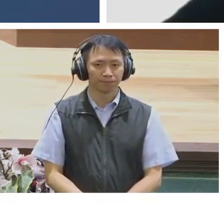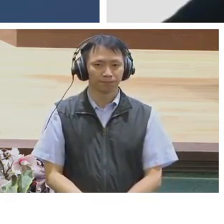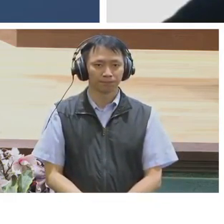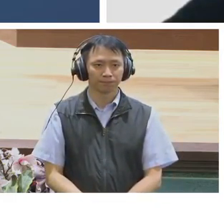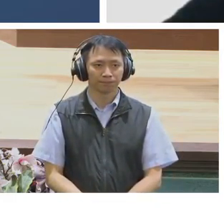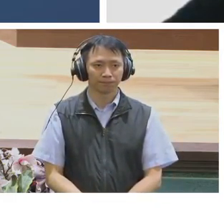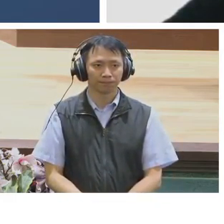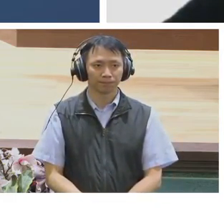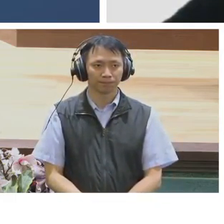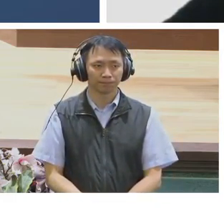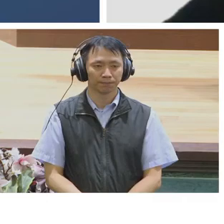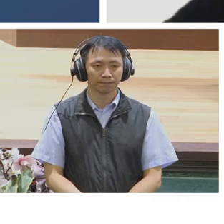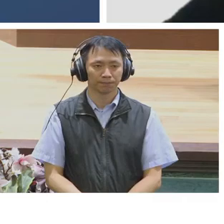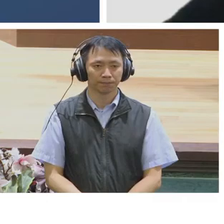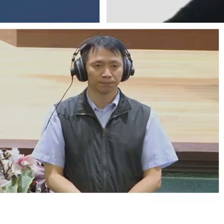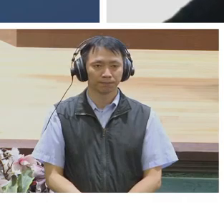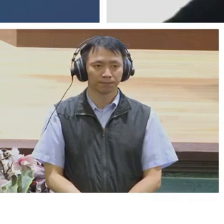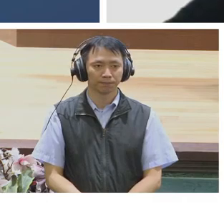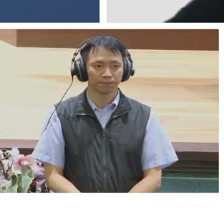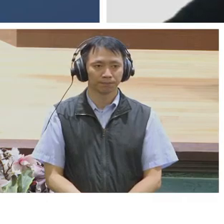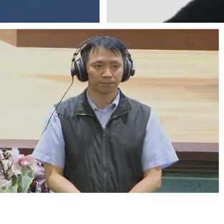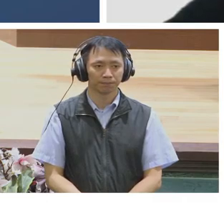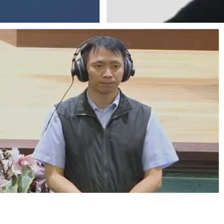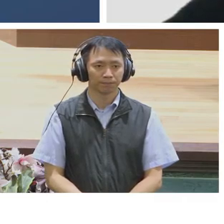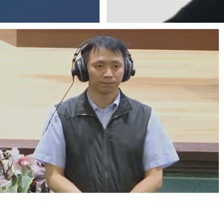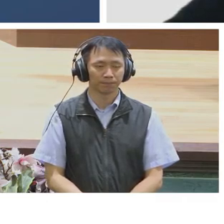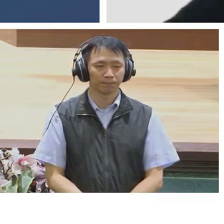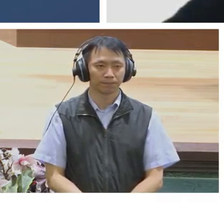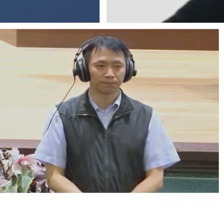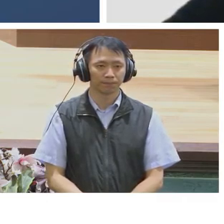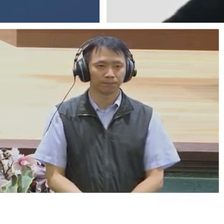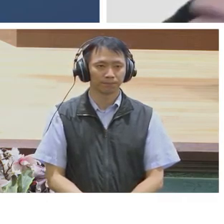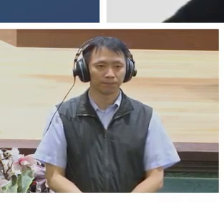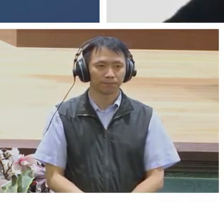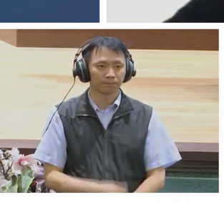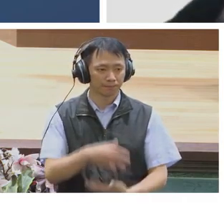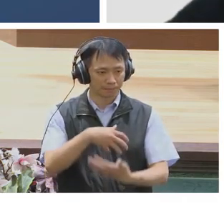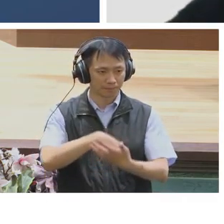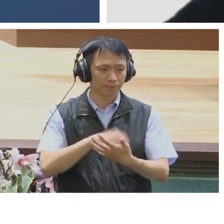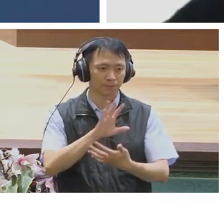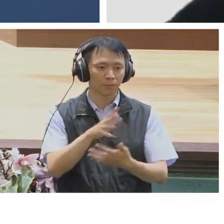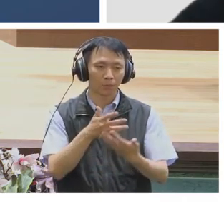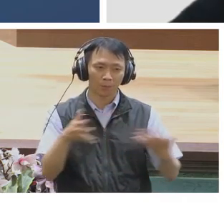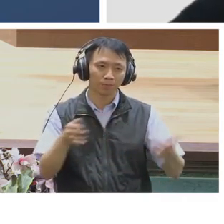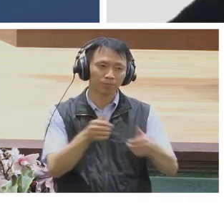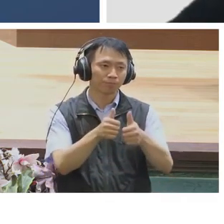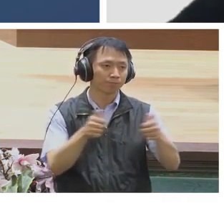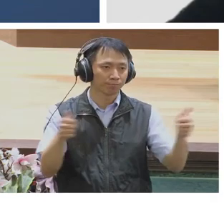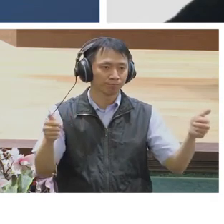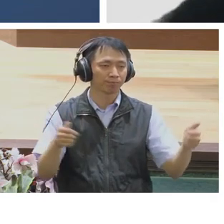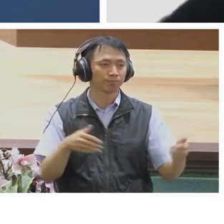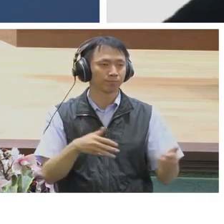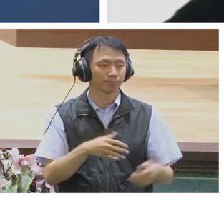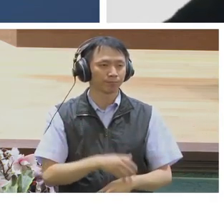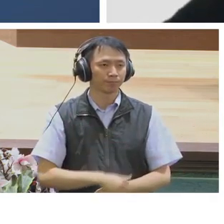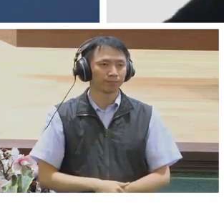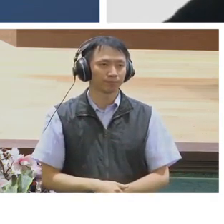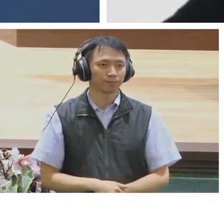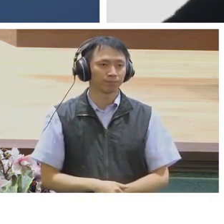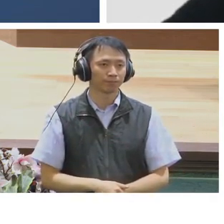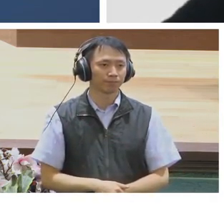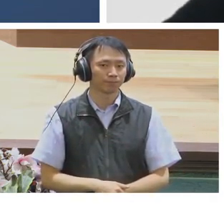There's also a bunch of acknowledgements. Oh, wow, that's a lot of acknowledgements. But thank you to everyone involved there. I won't be able to